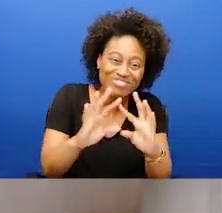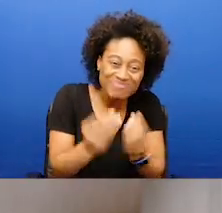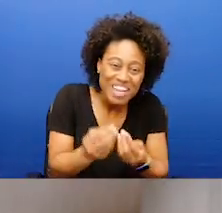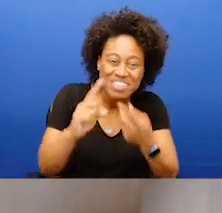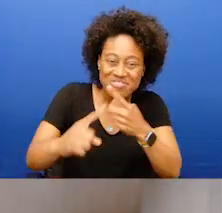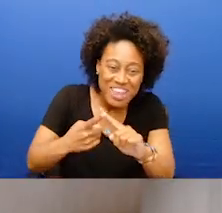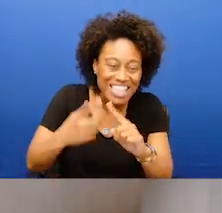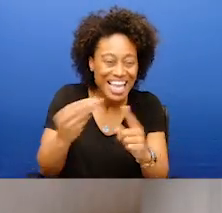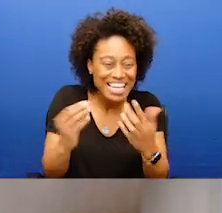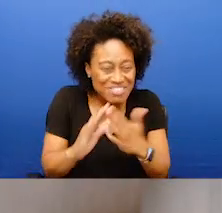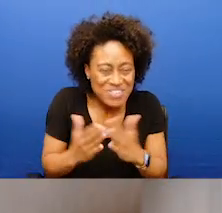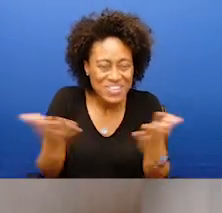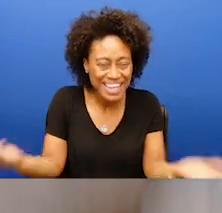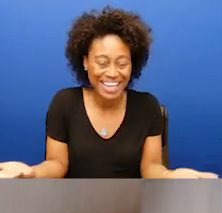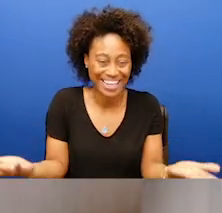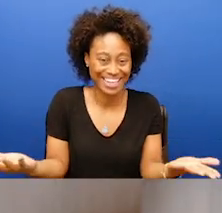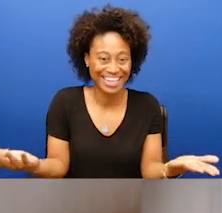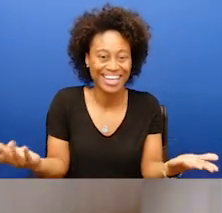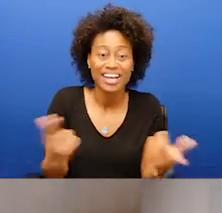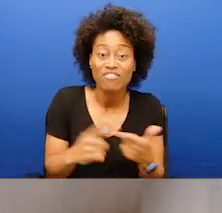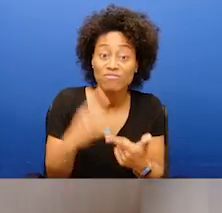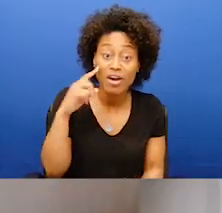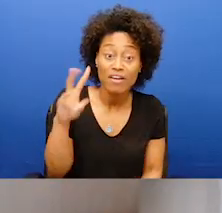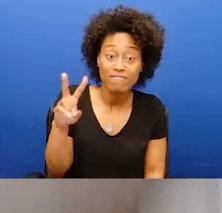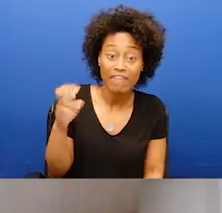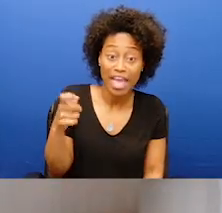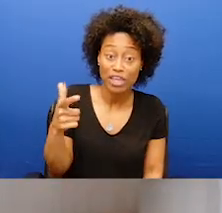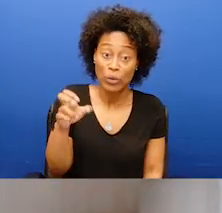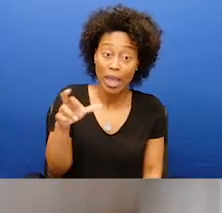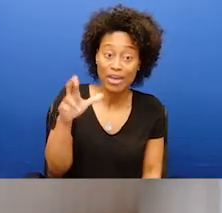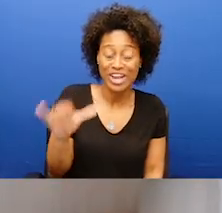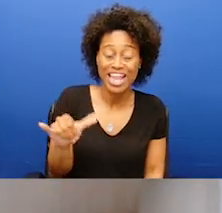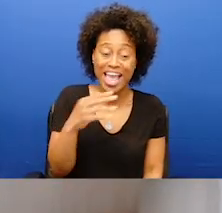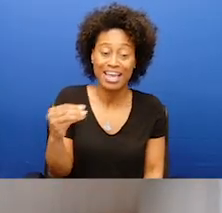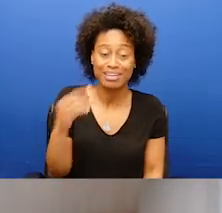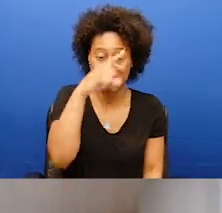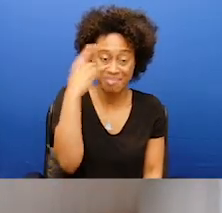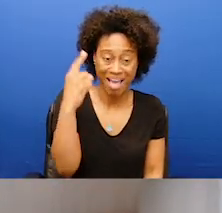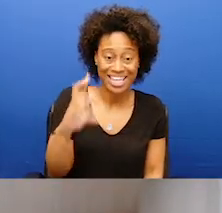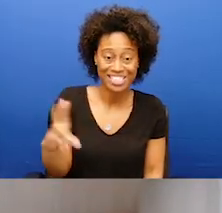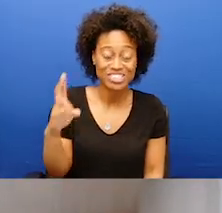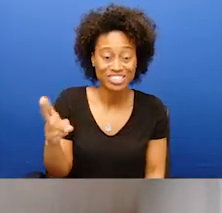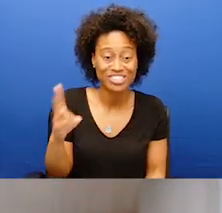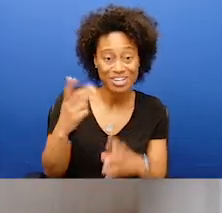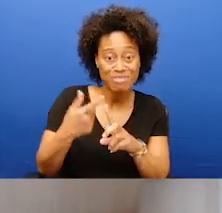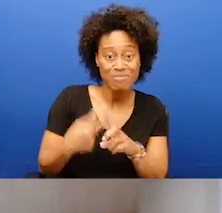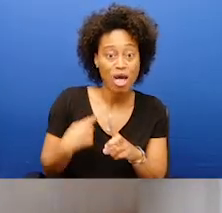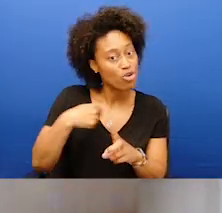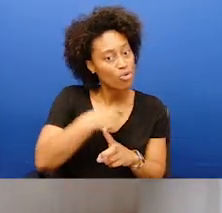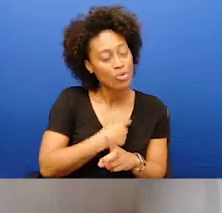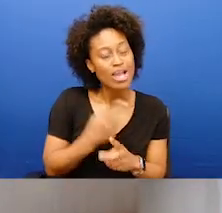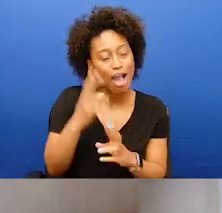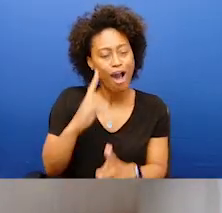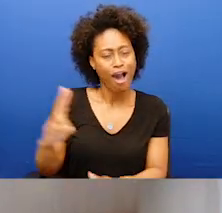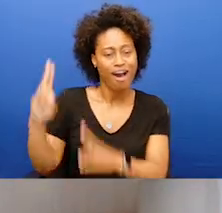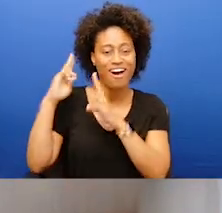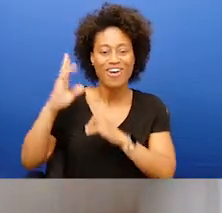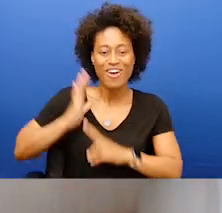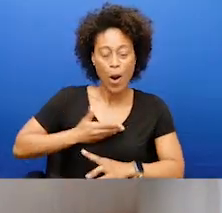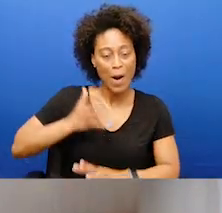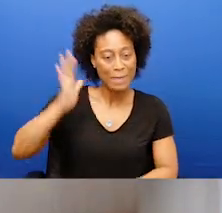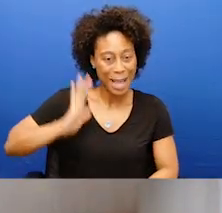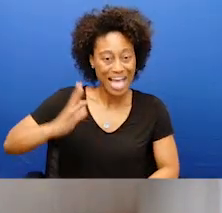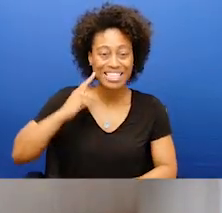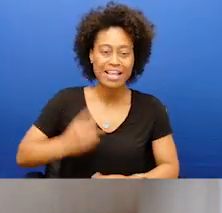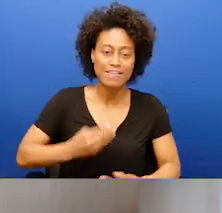to be shared with family, friends, and community. For Veguary and Black History Month, this is one small way we honor our